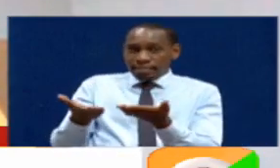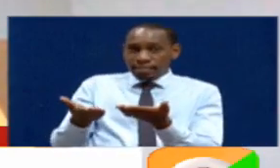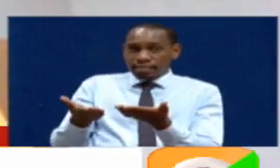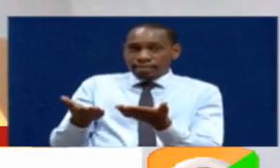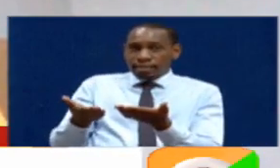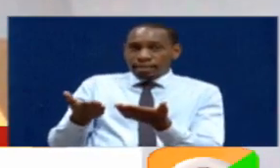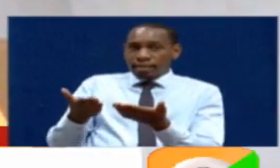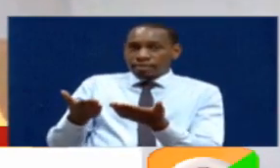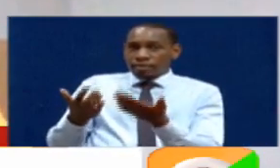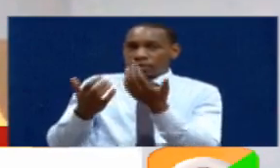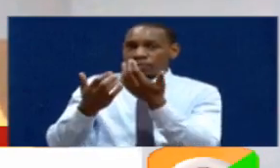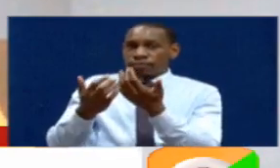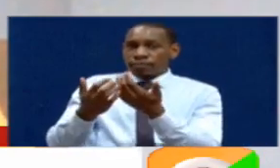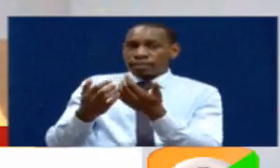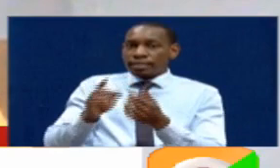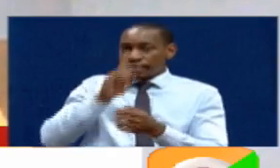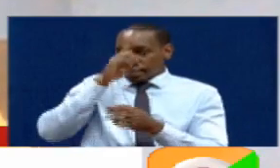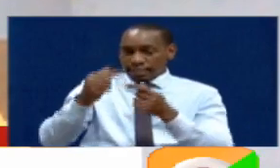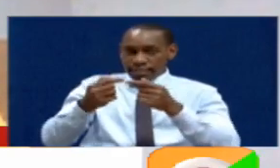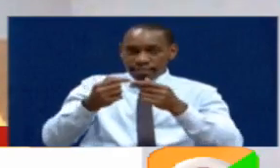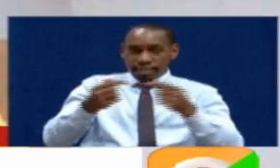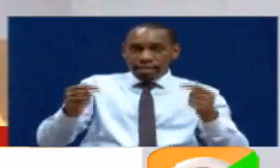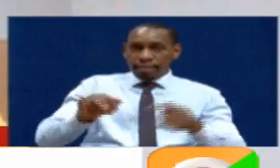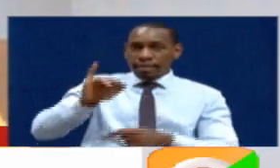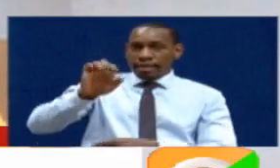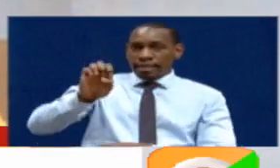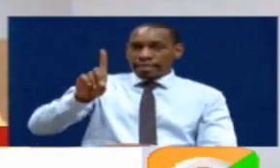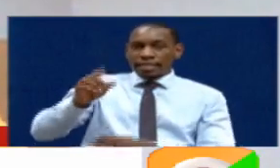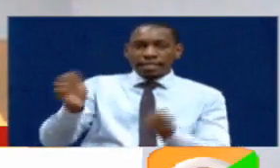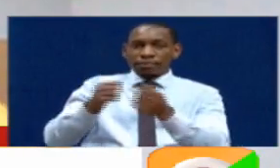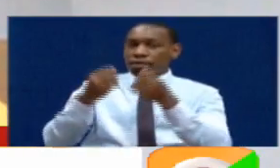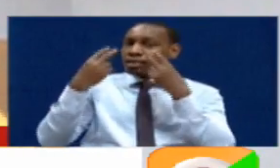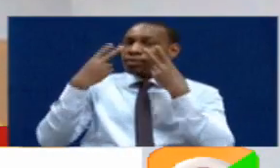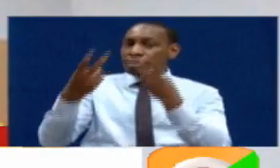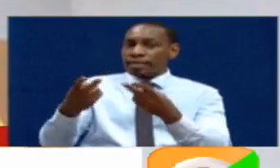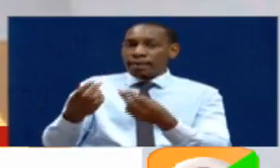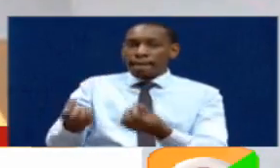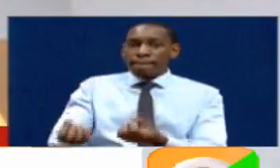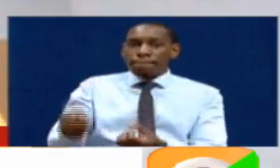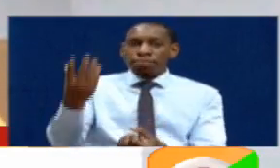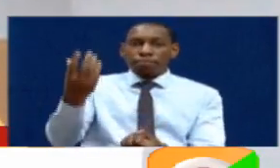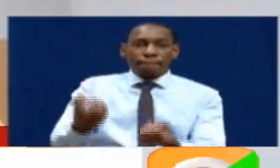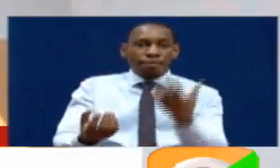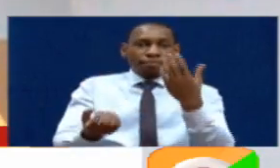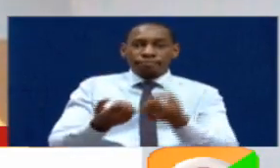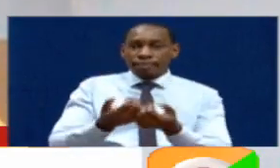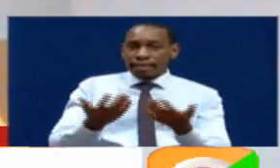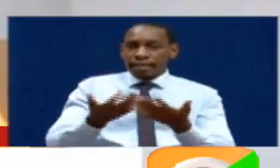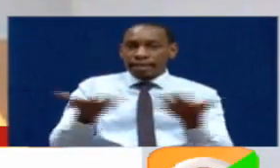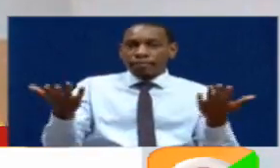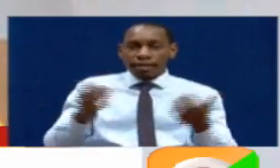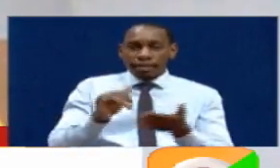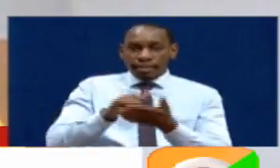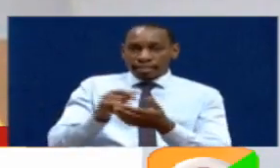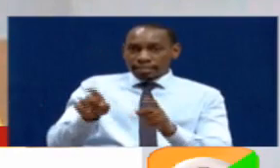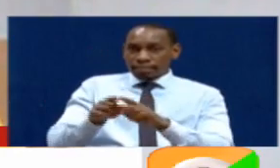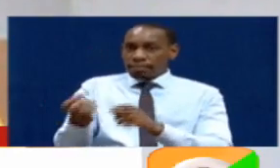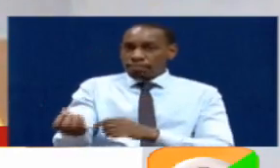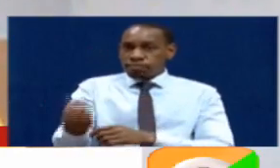worst enemy was the IEDs, the things that we can't see, the things that were blowing us left, right, and center, the one that blew me